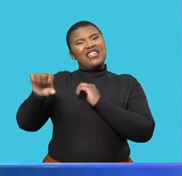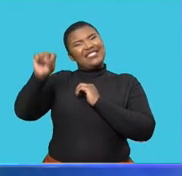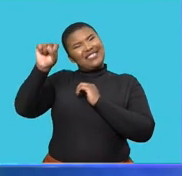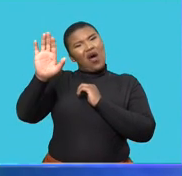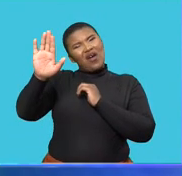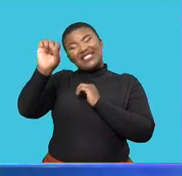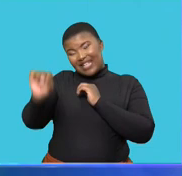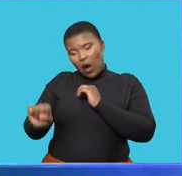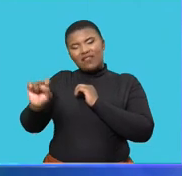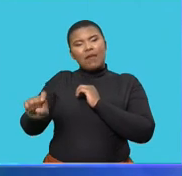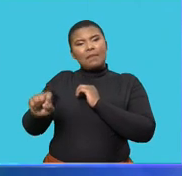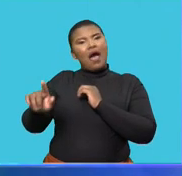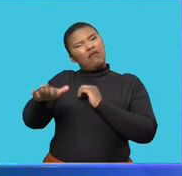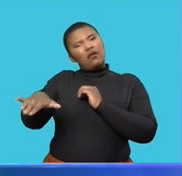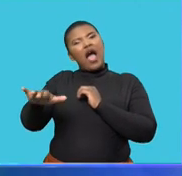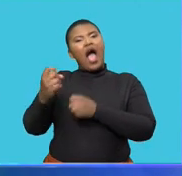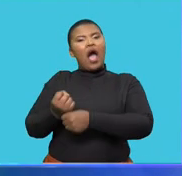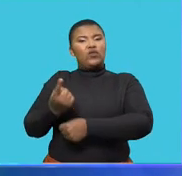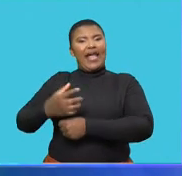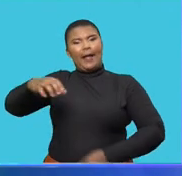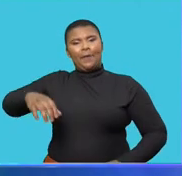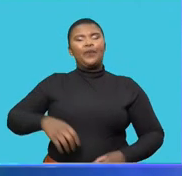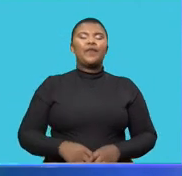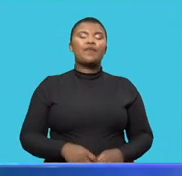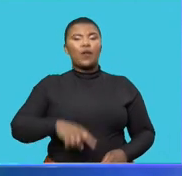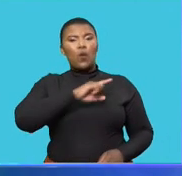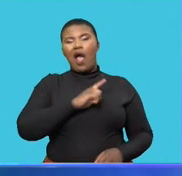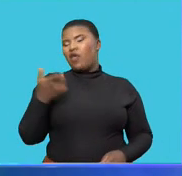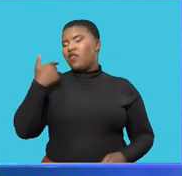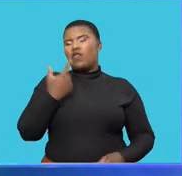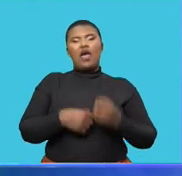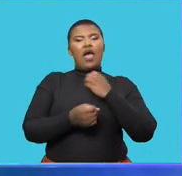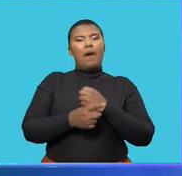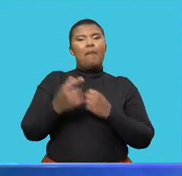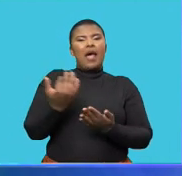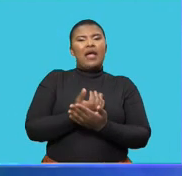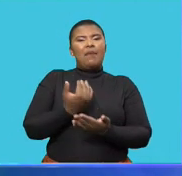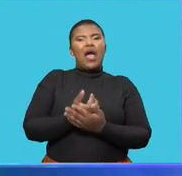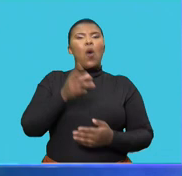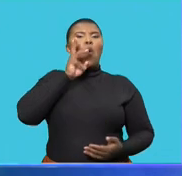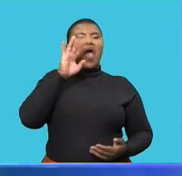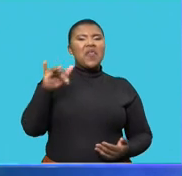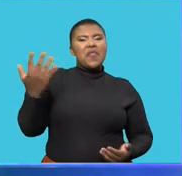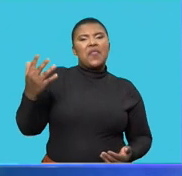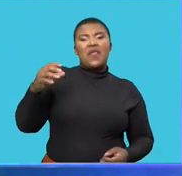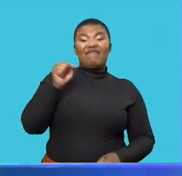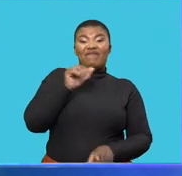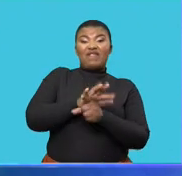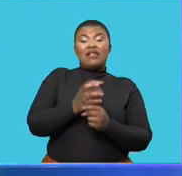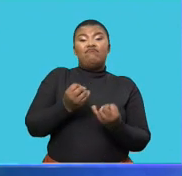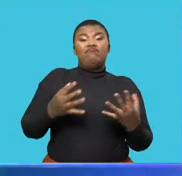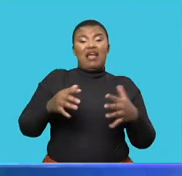areas of Corporation in Gauteng. This follows the recent water supply interruptions that have been affecting most parts of the province. The